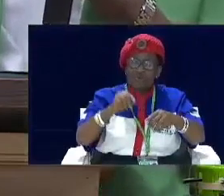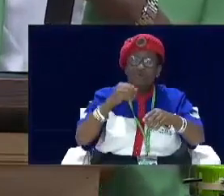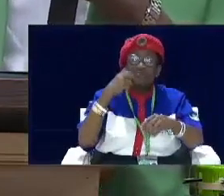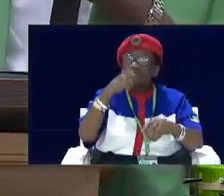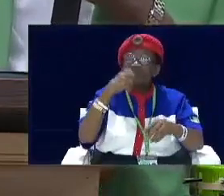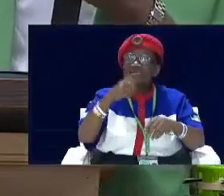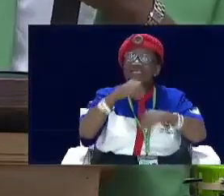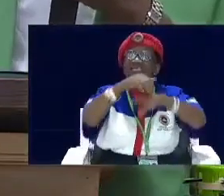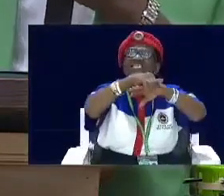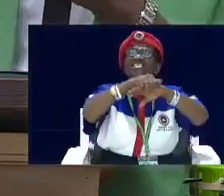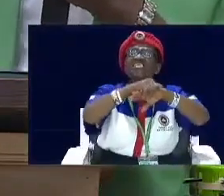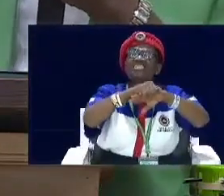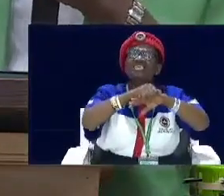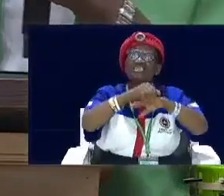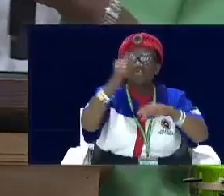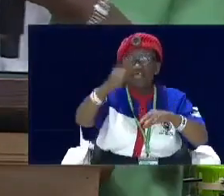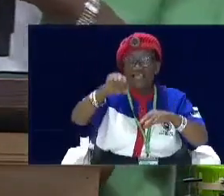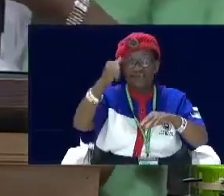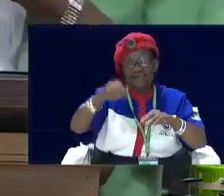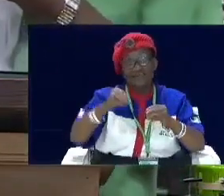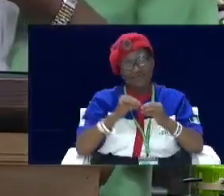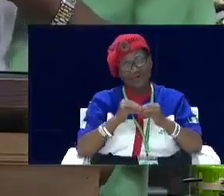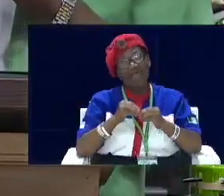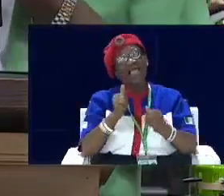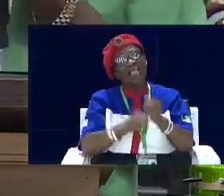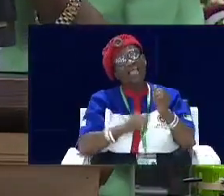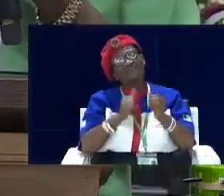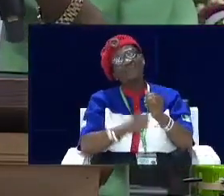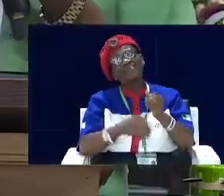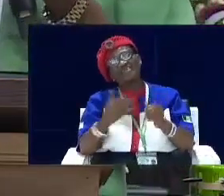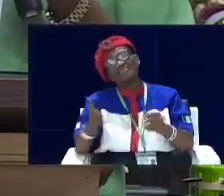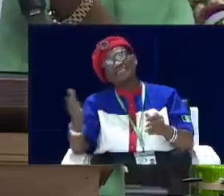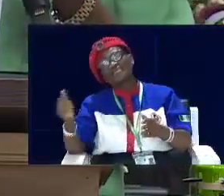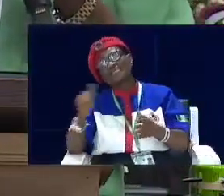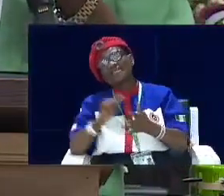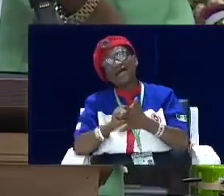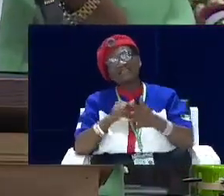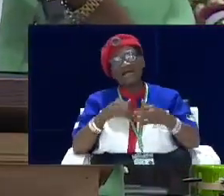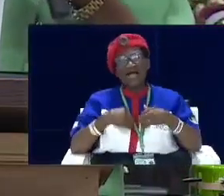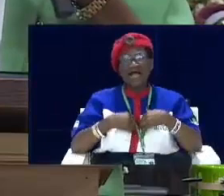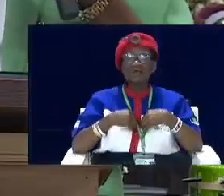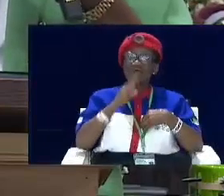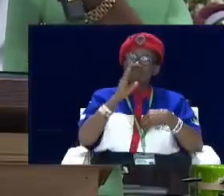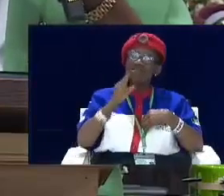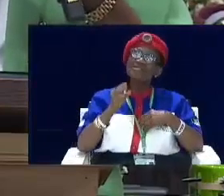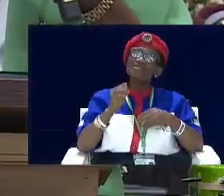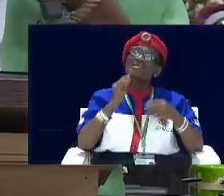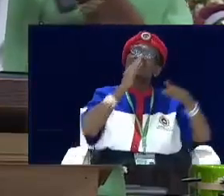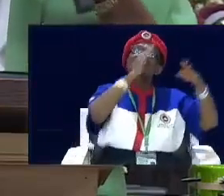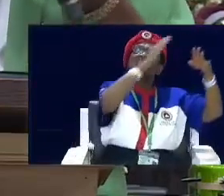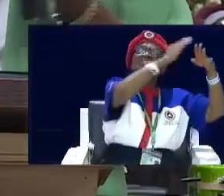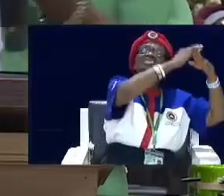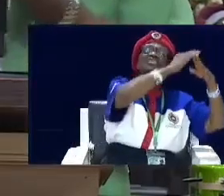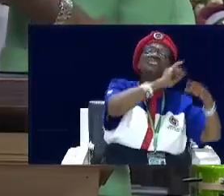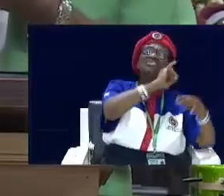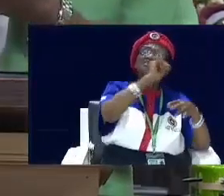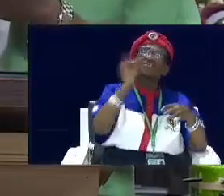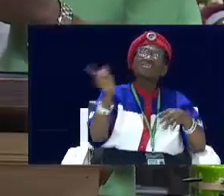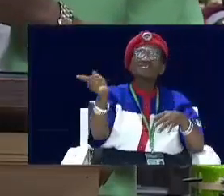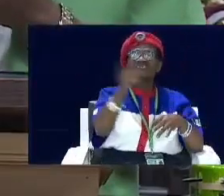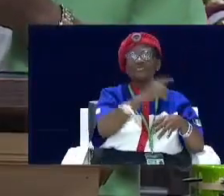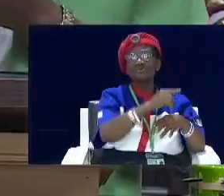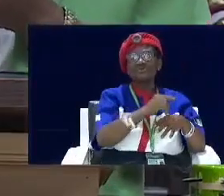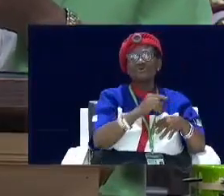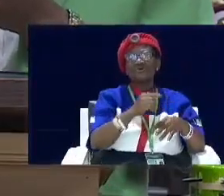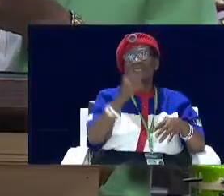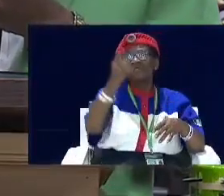Everything that have been hindering you. Ongo on ti o tin die na ayo re. The double portion will roast them now.